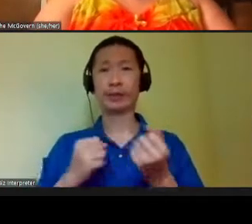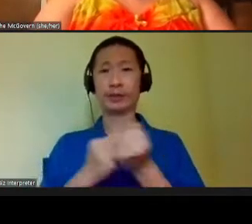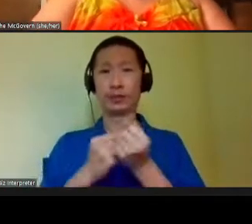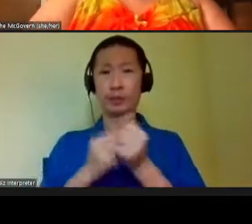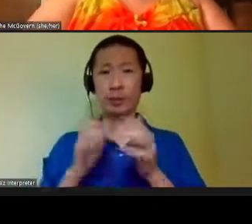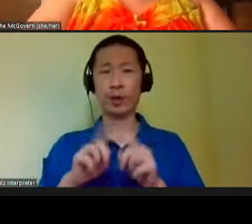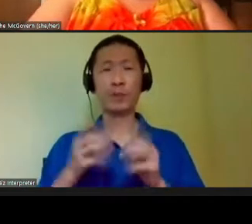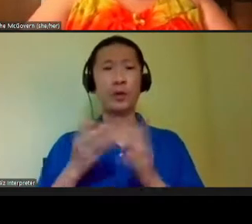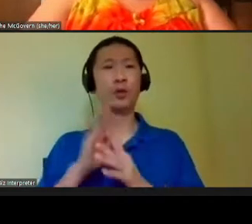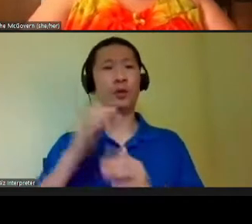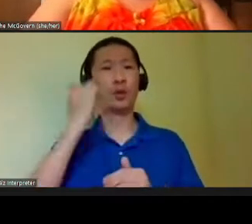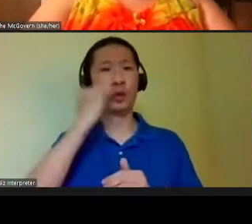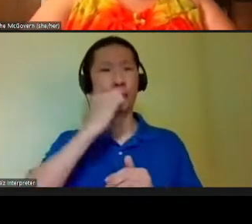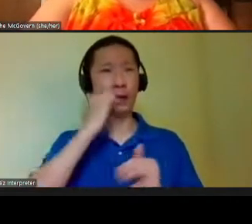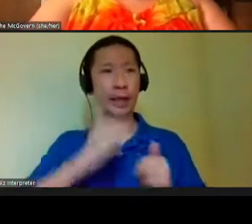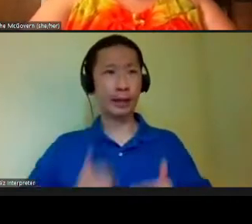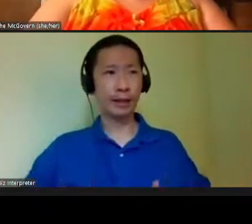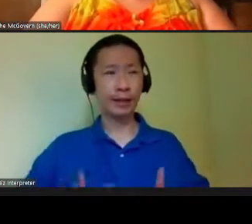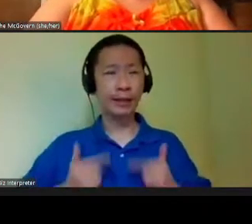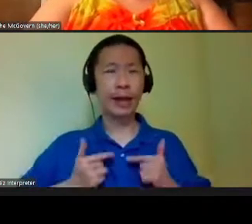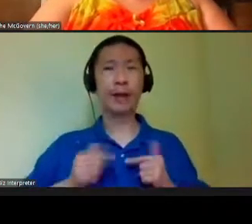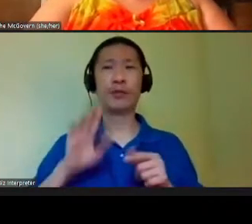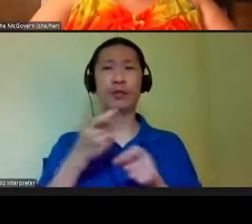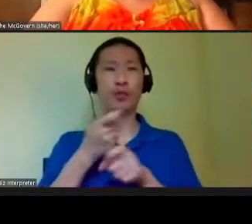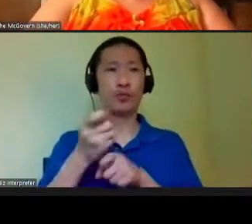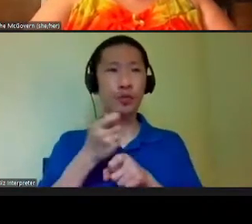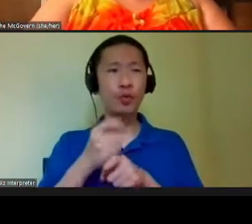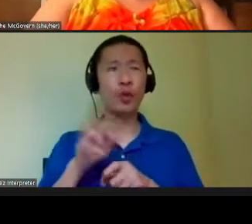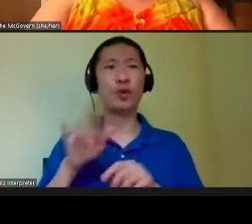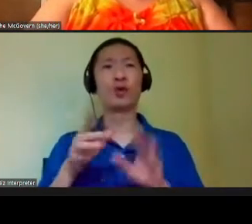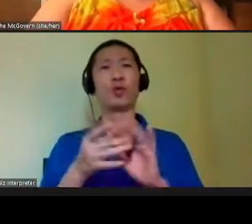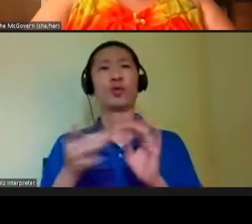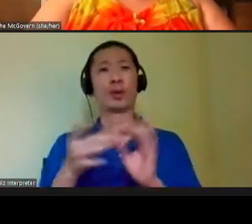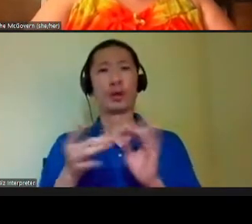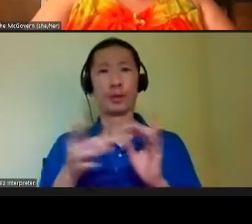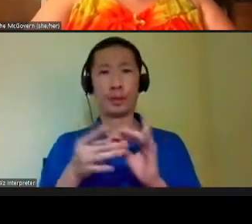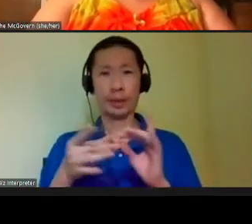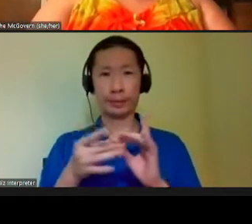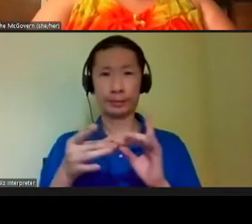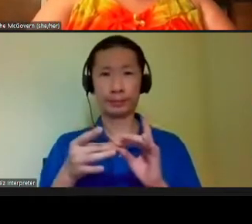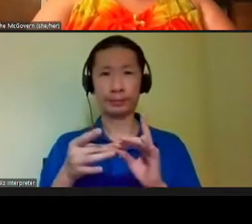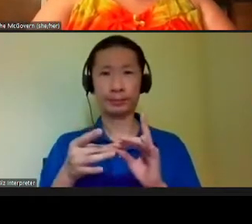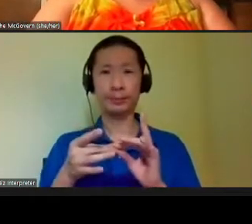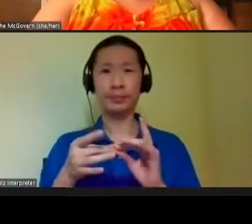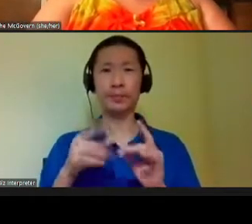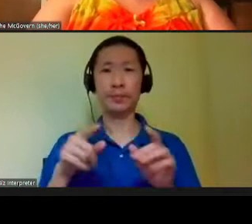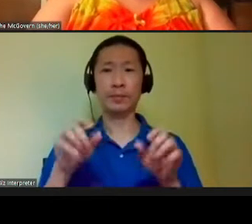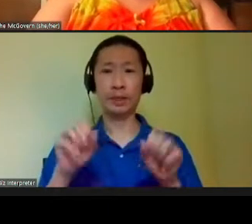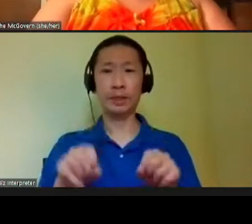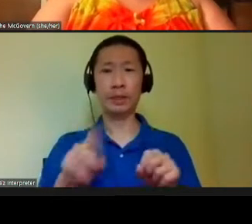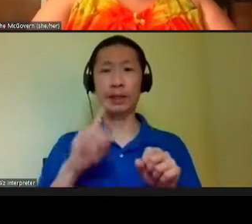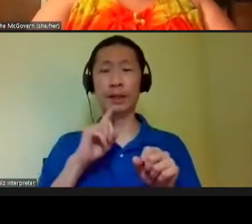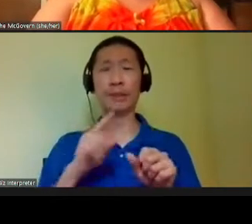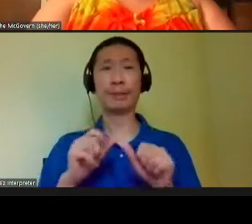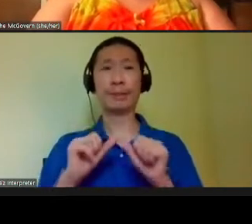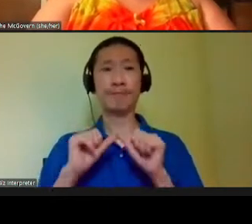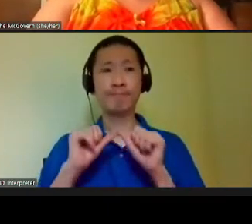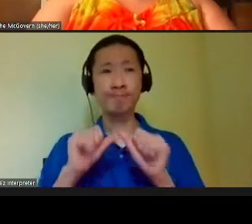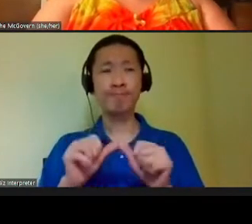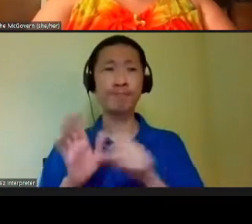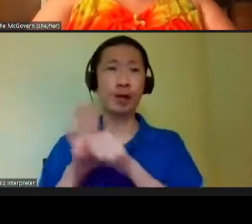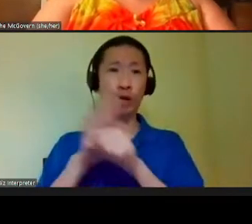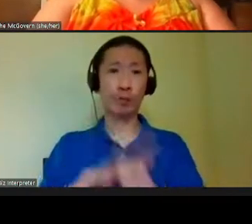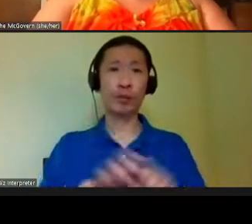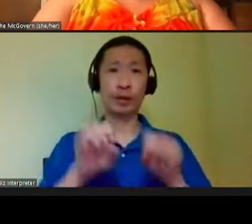your everyday language, through your jokes, through your casual observations, you can be perpetuating an oppressive